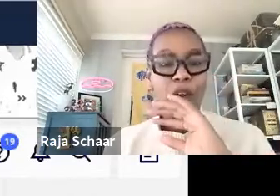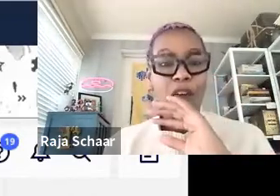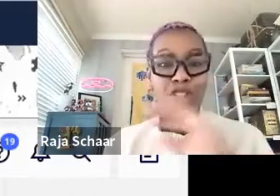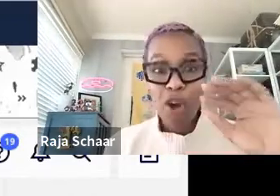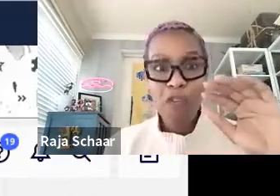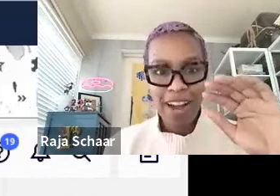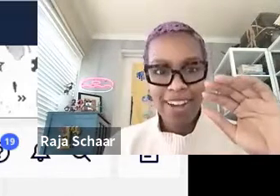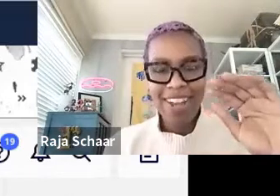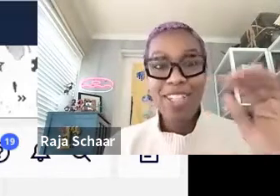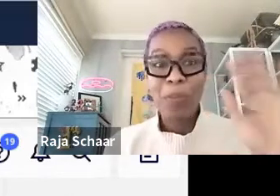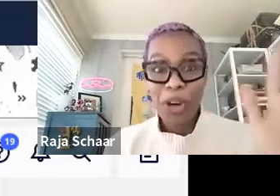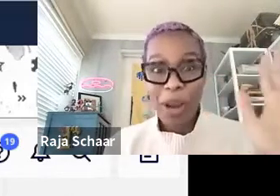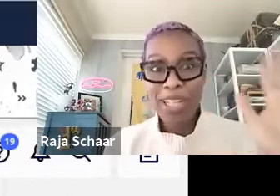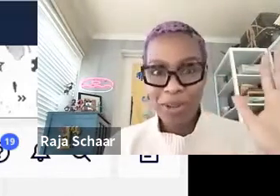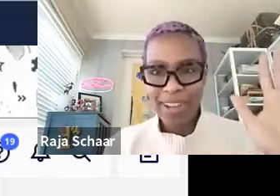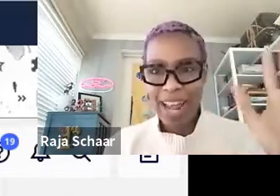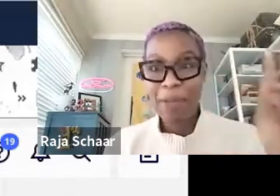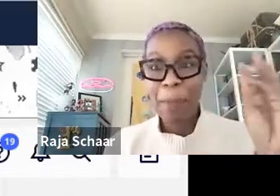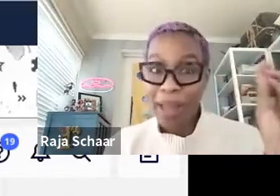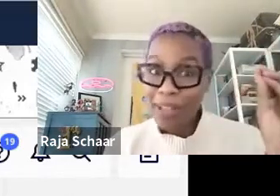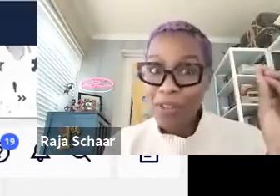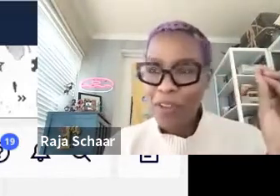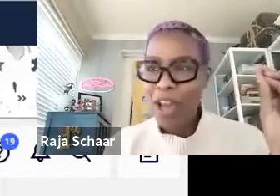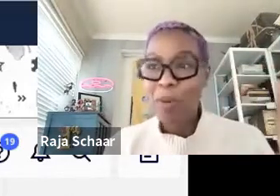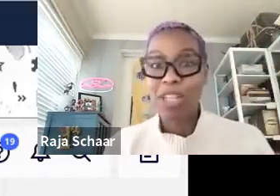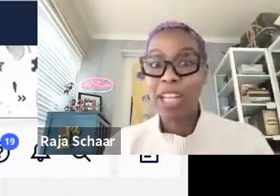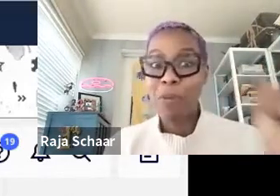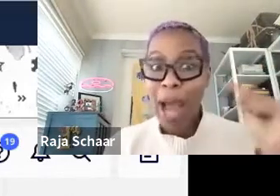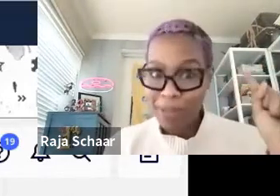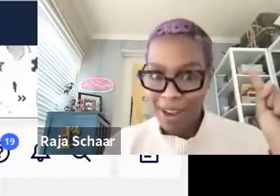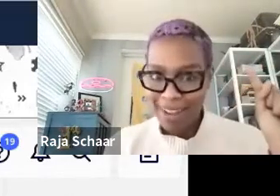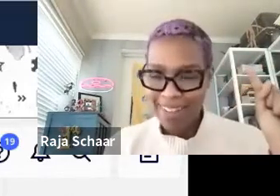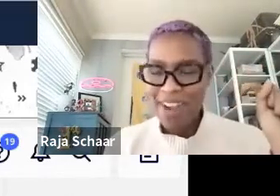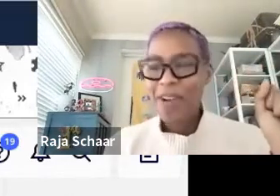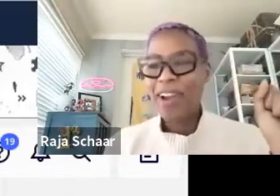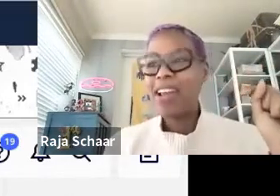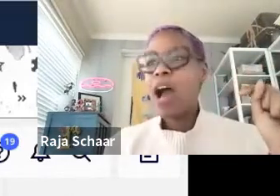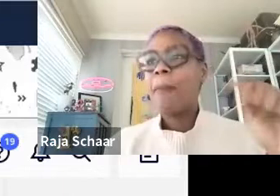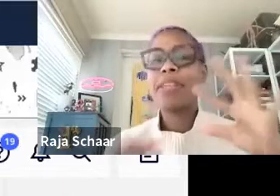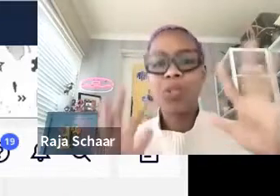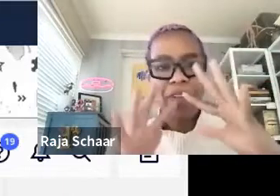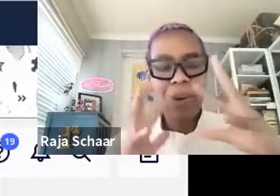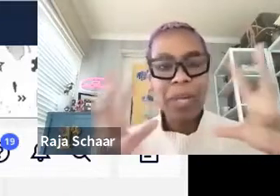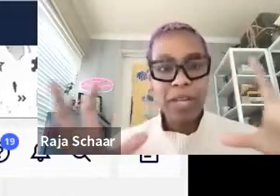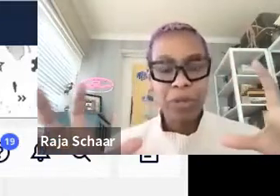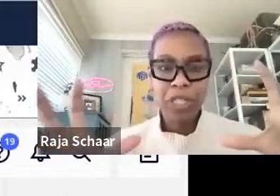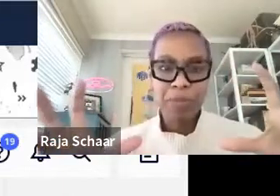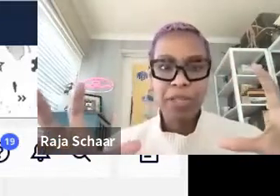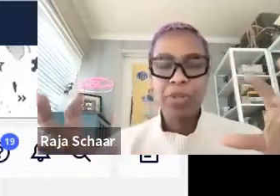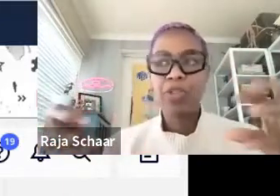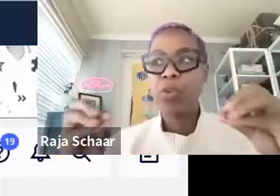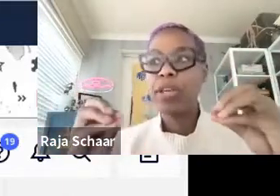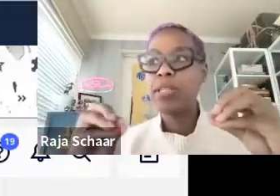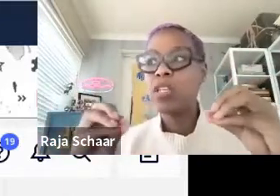is so fun. So we're going to do it. I'm going to play this little video, which is going to get you hyped on it, right? But this is sort of how I would introduce it to